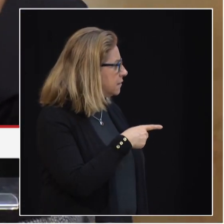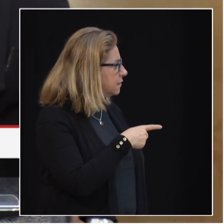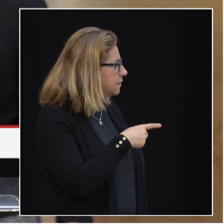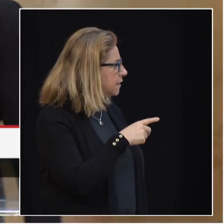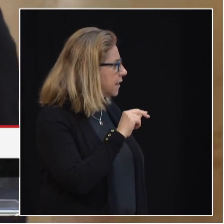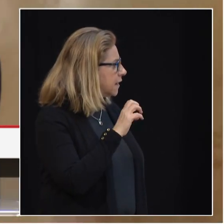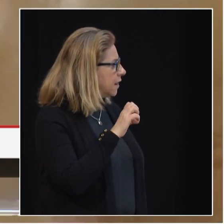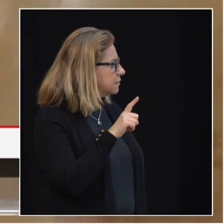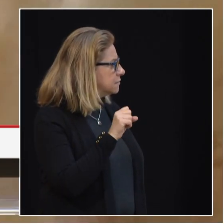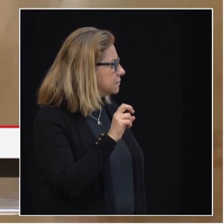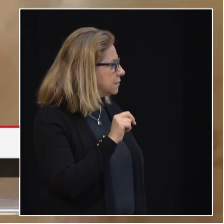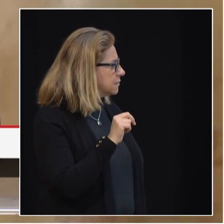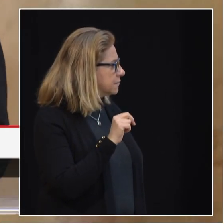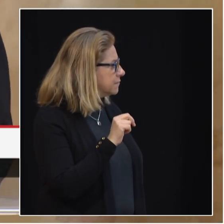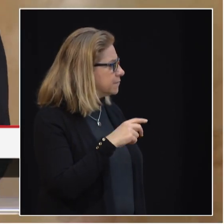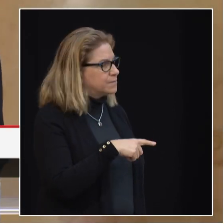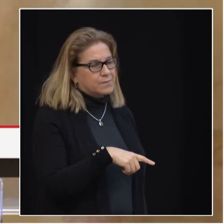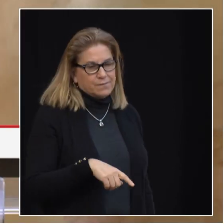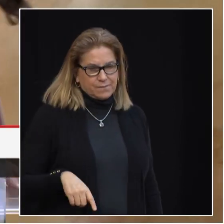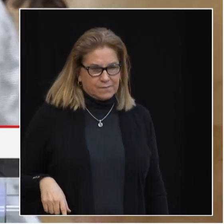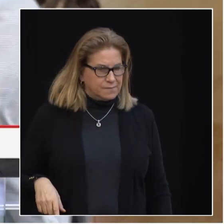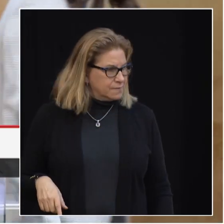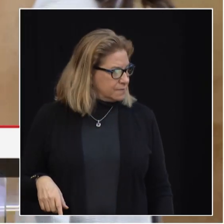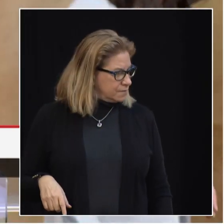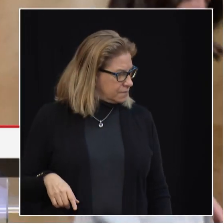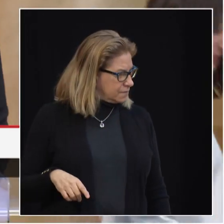Thank you so much. Nice to meet you. Thank you.